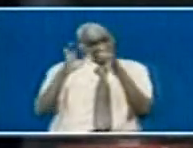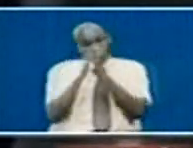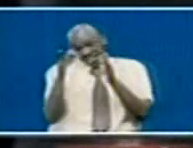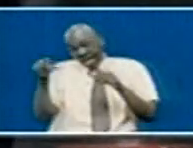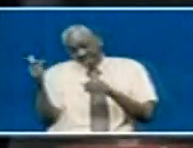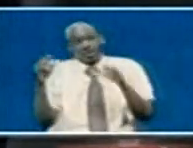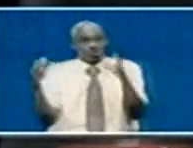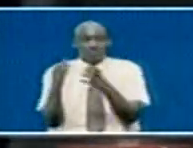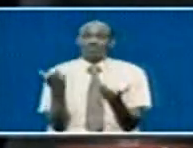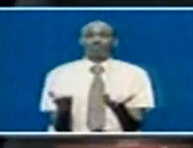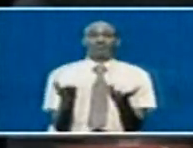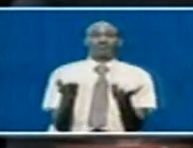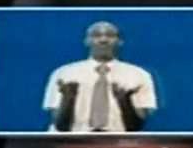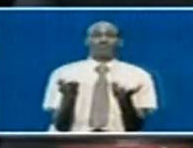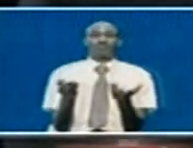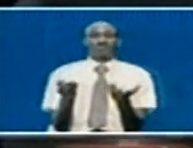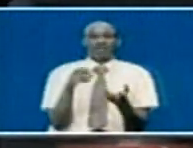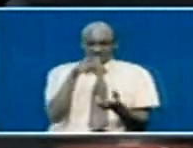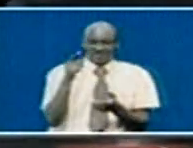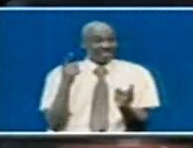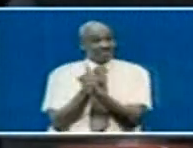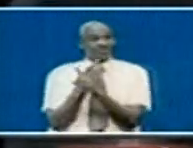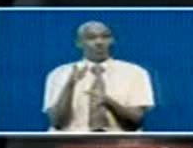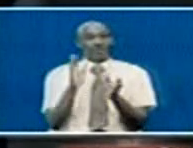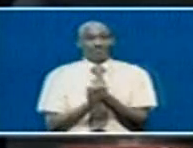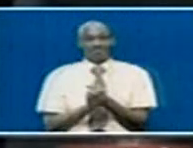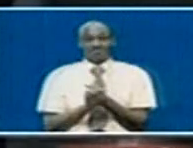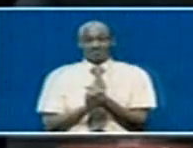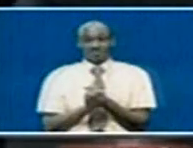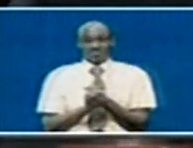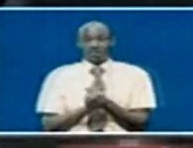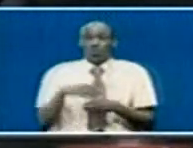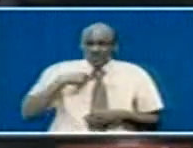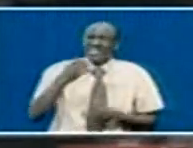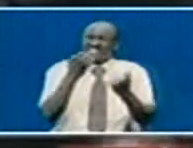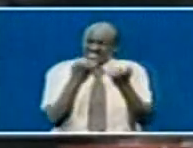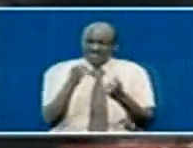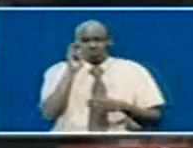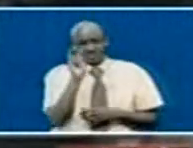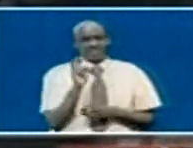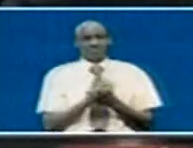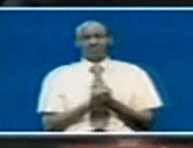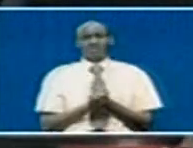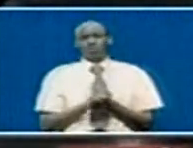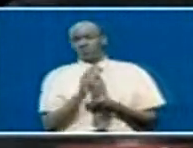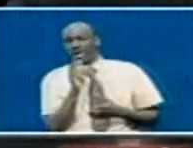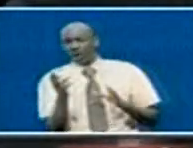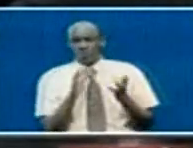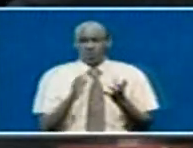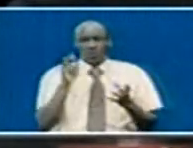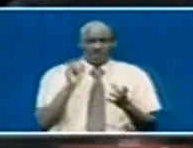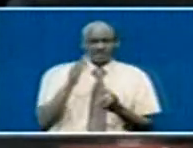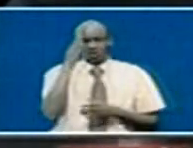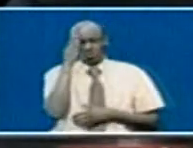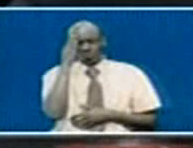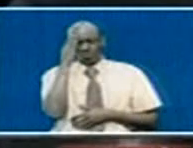receive information and directions. So we need to look at it that way. So the world must